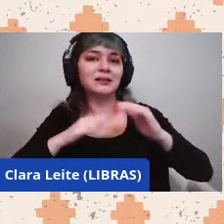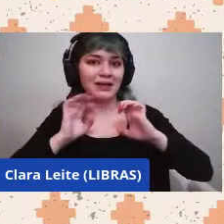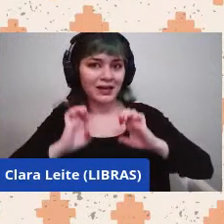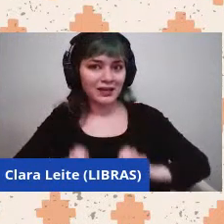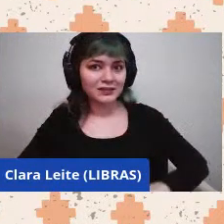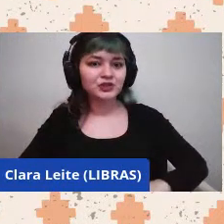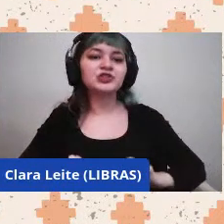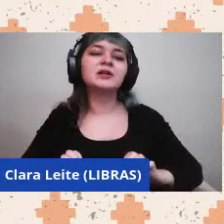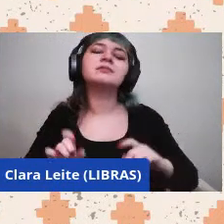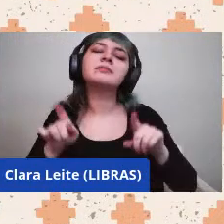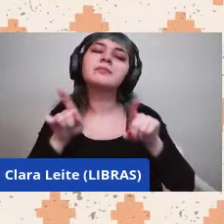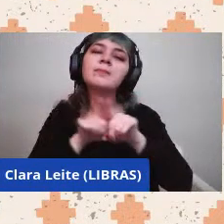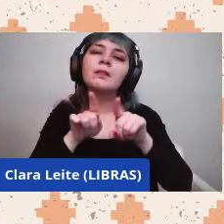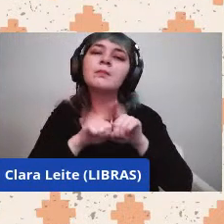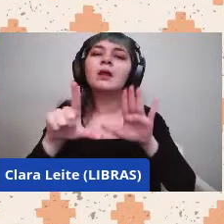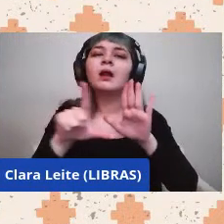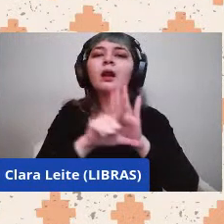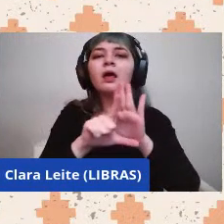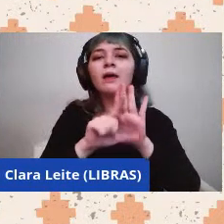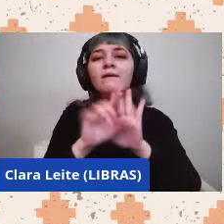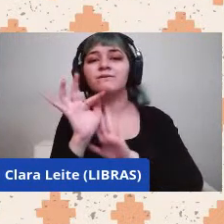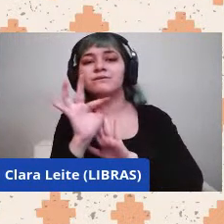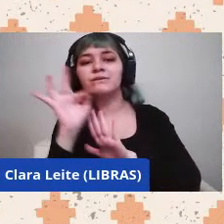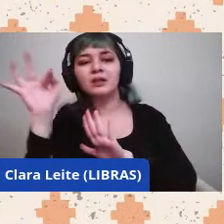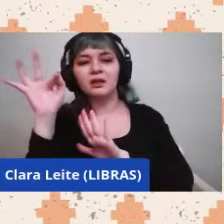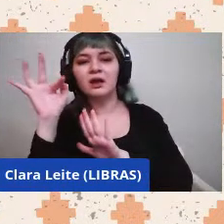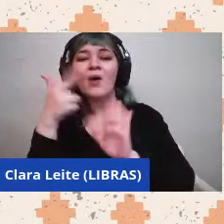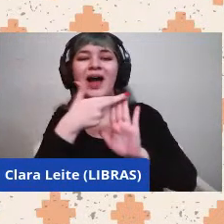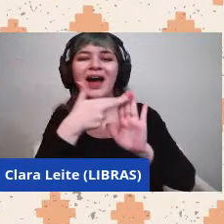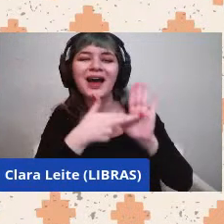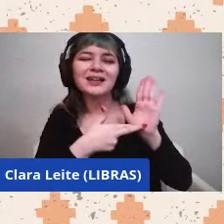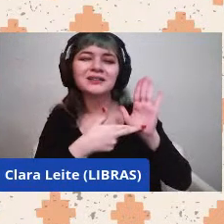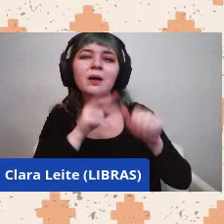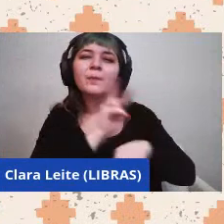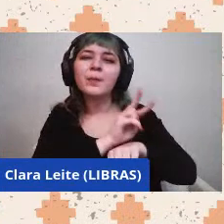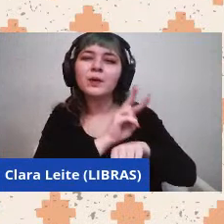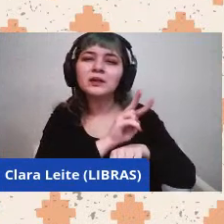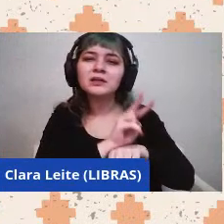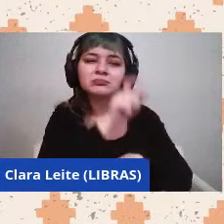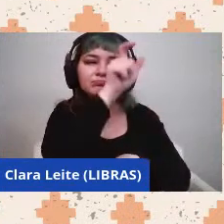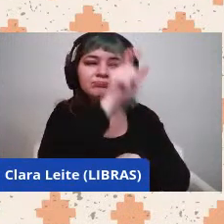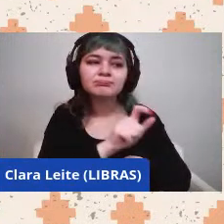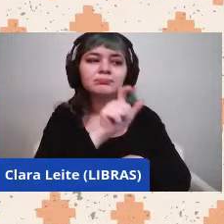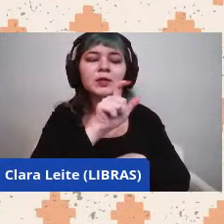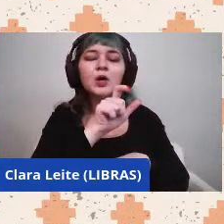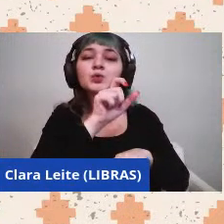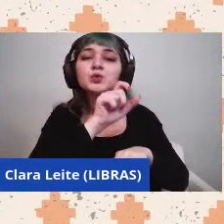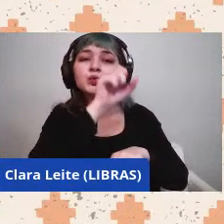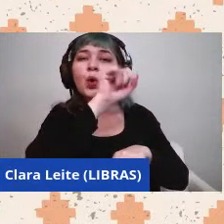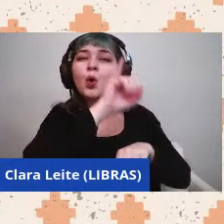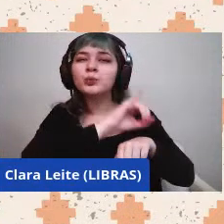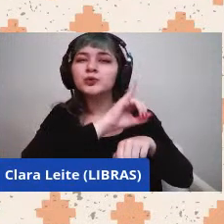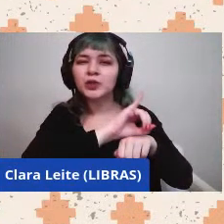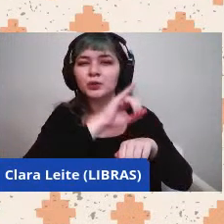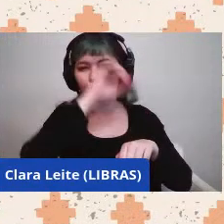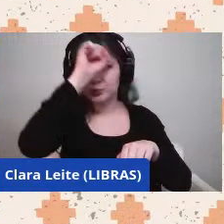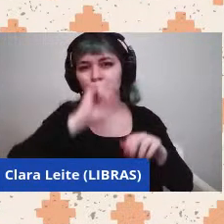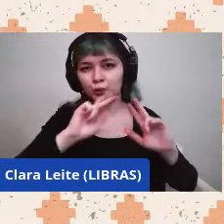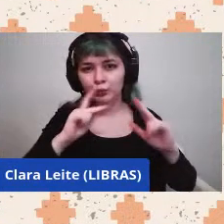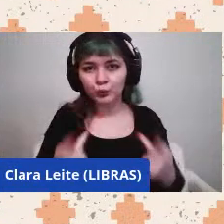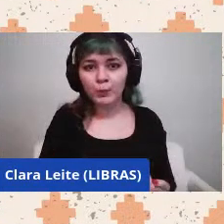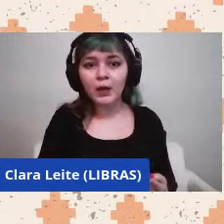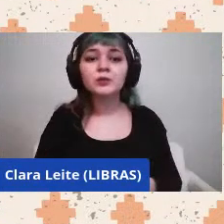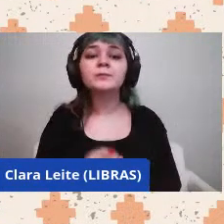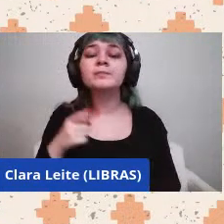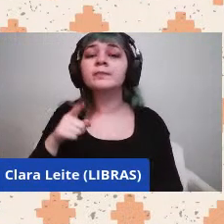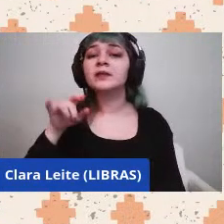the federal rules for the protection of human subjects. These